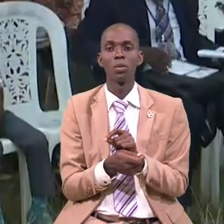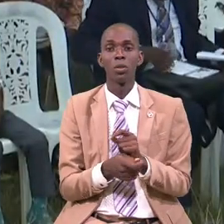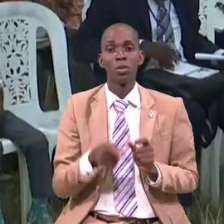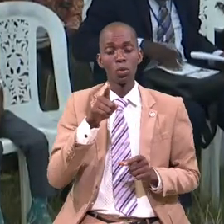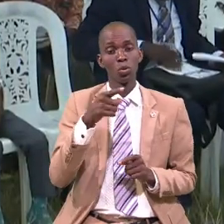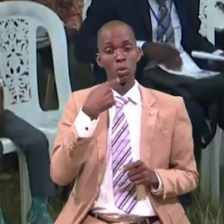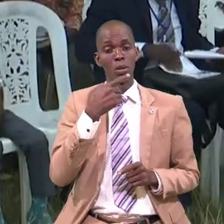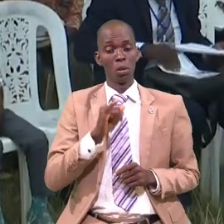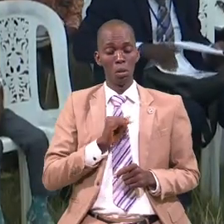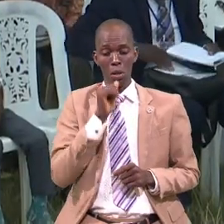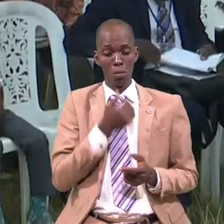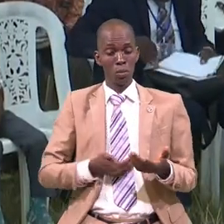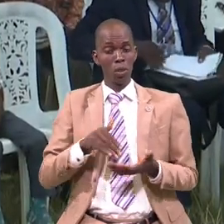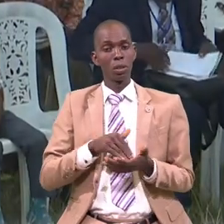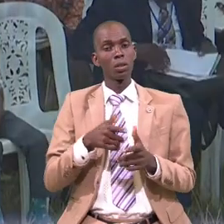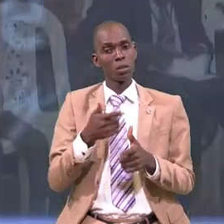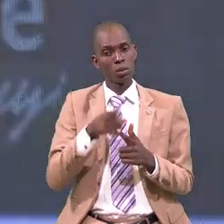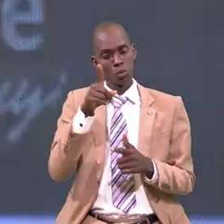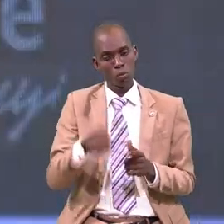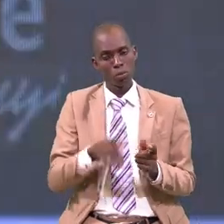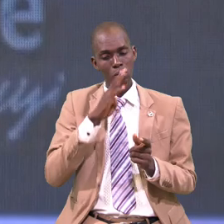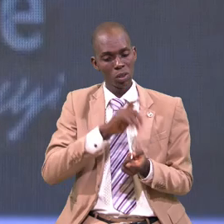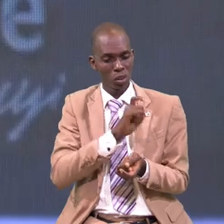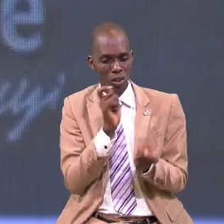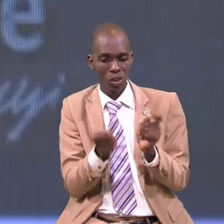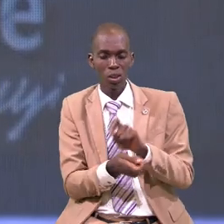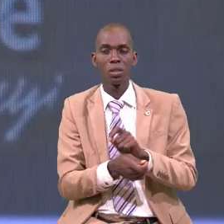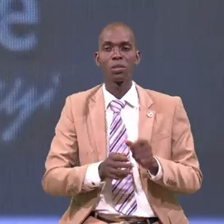born again, be ye transformed.